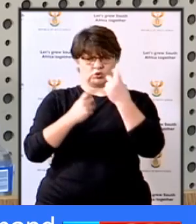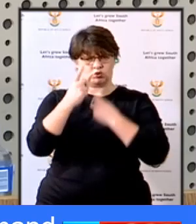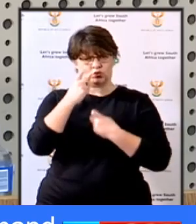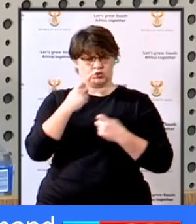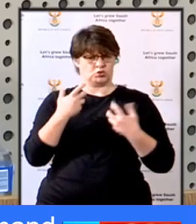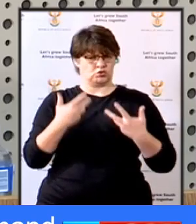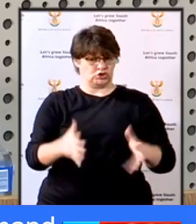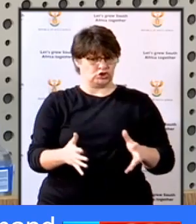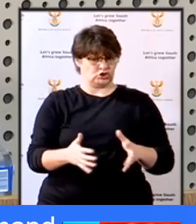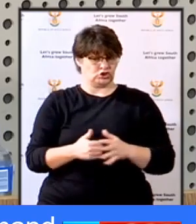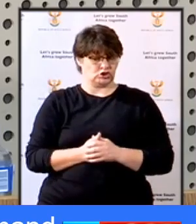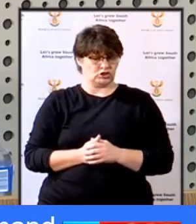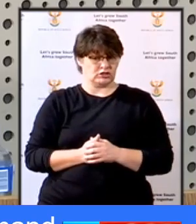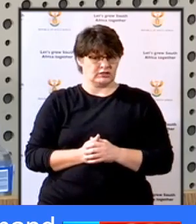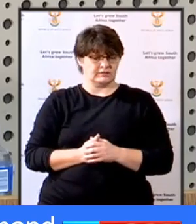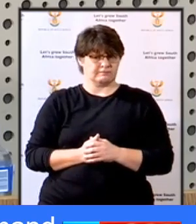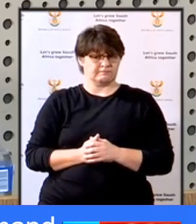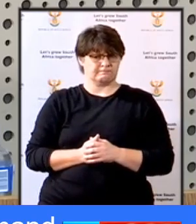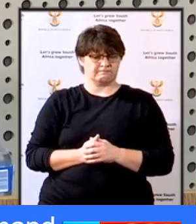questions.